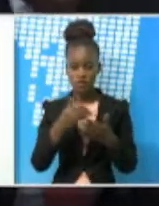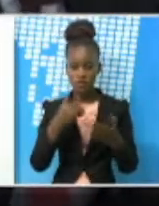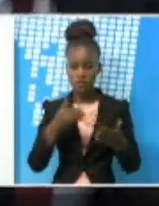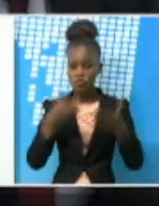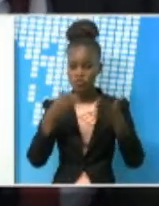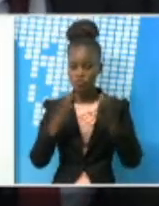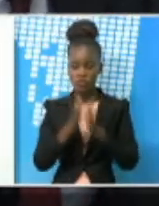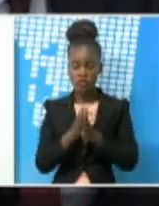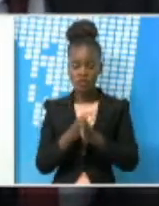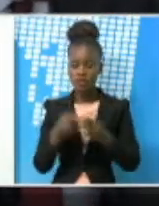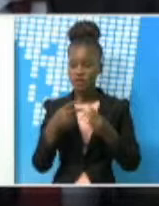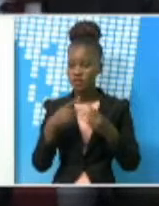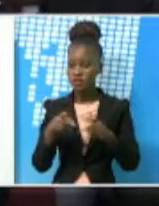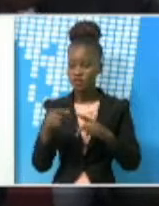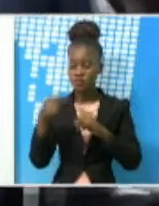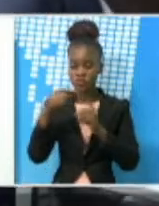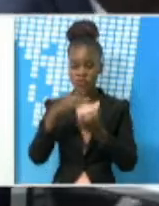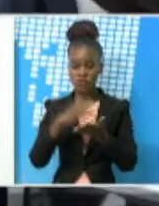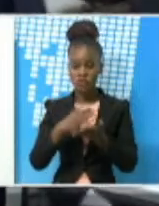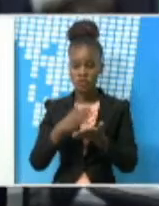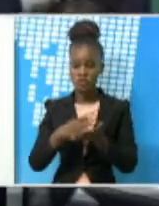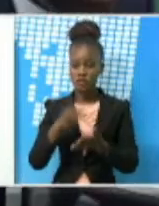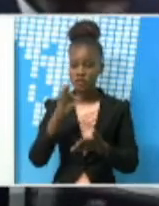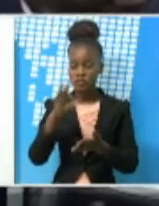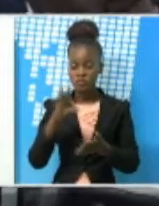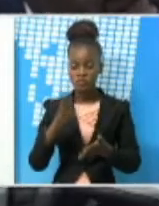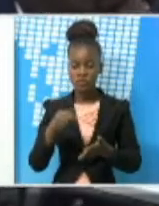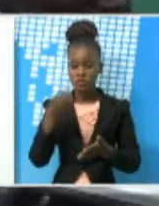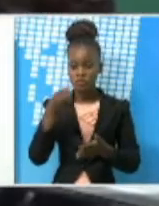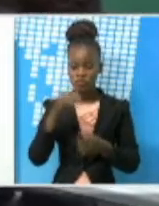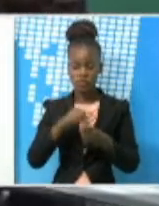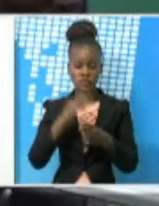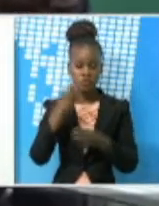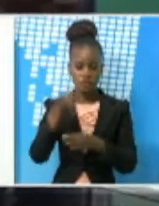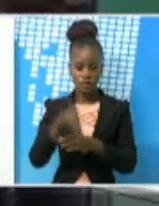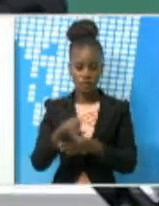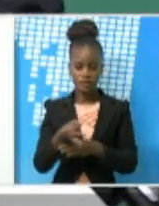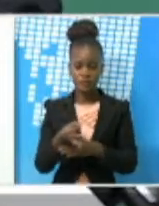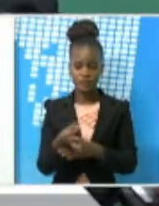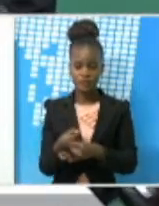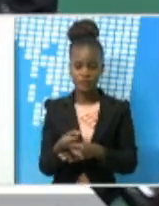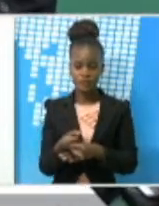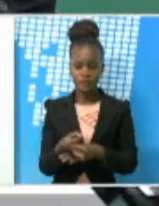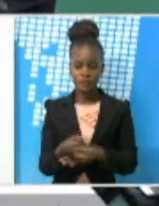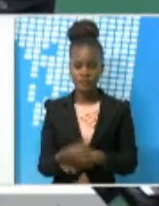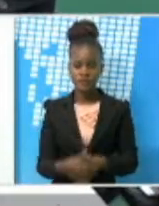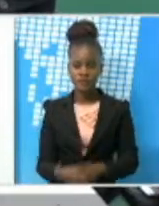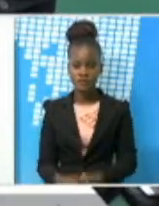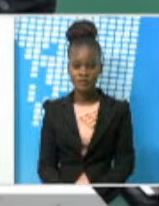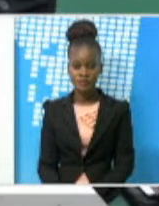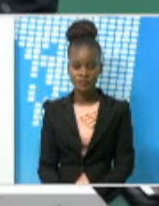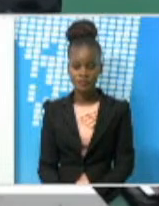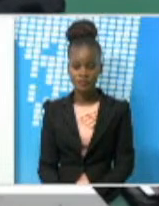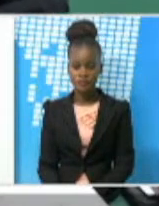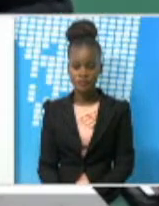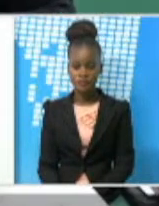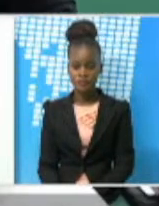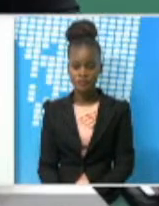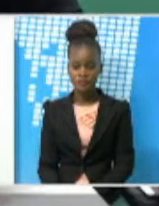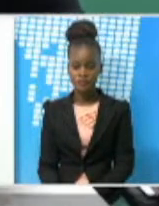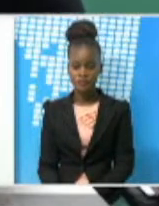sittings begin to avoid such occurrences in future. Samlanifa, Smart 24